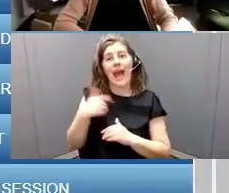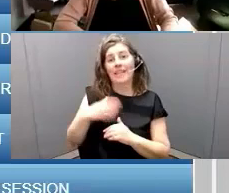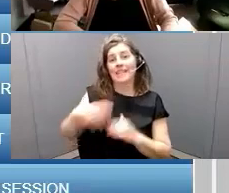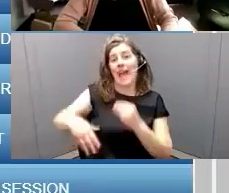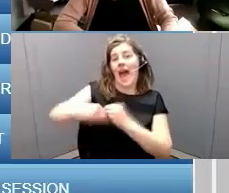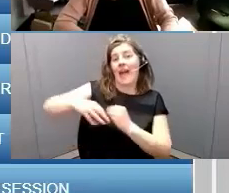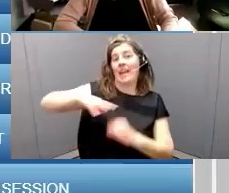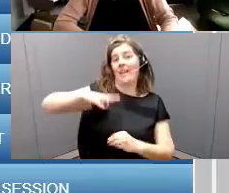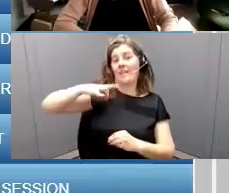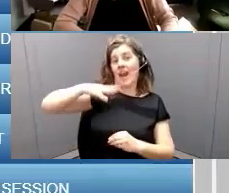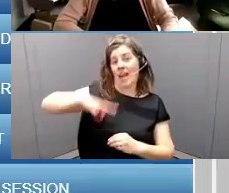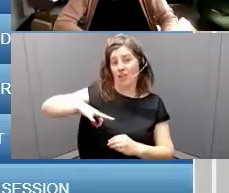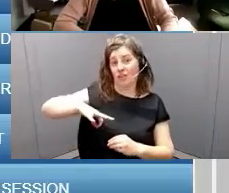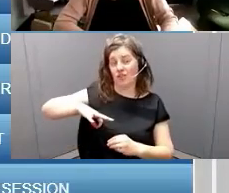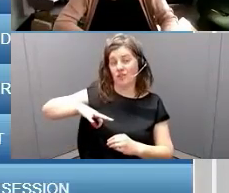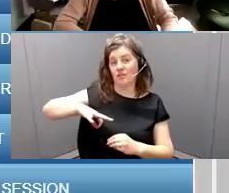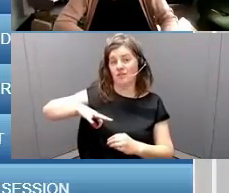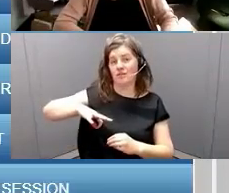it being